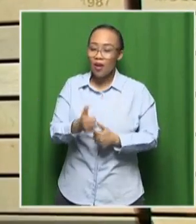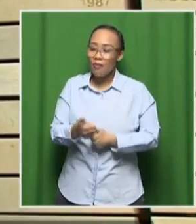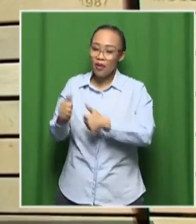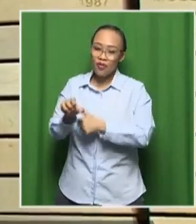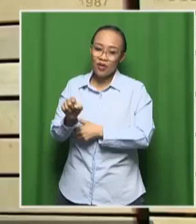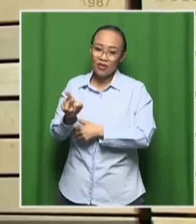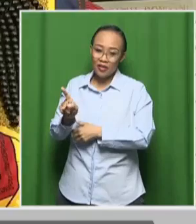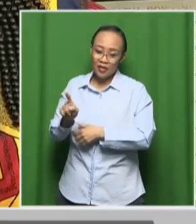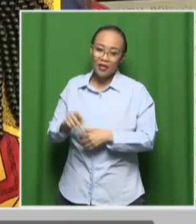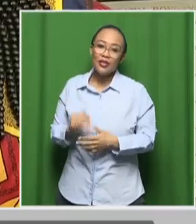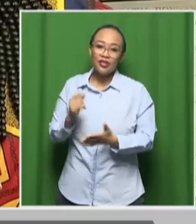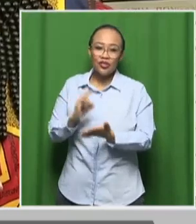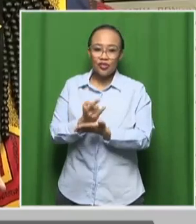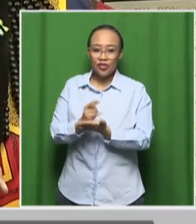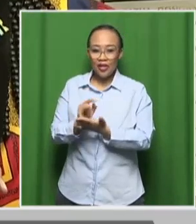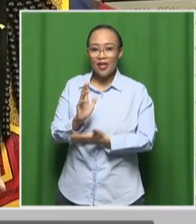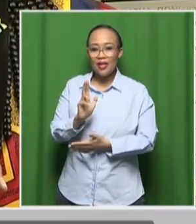just a moment.